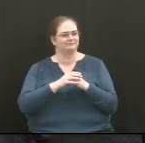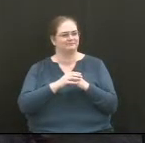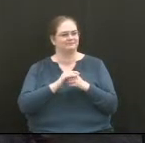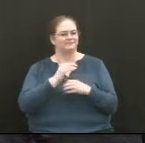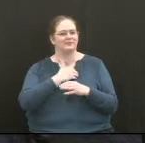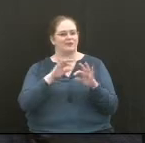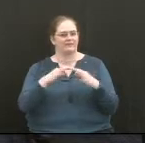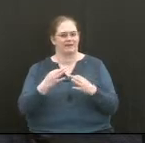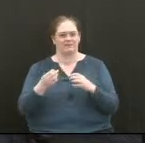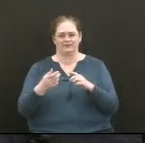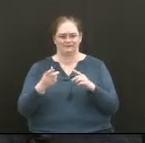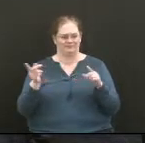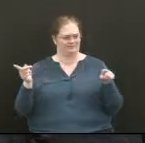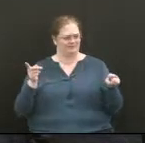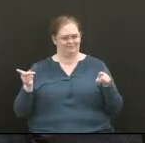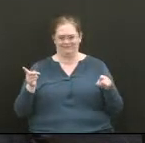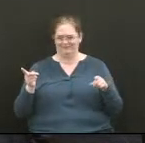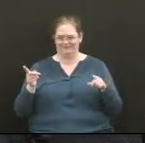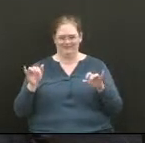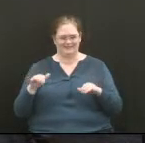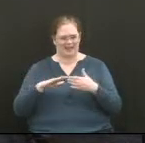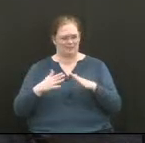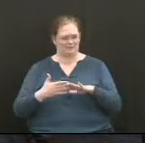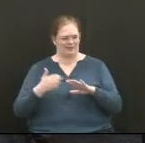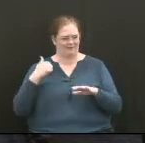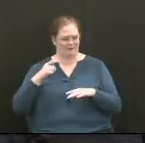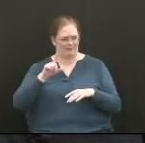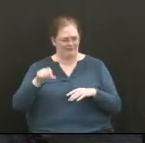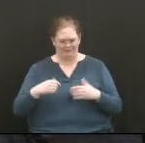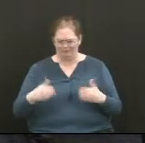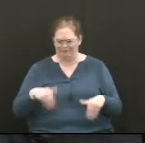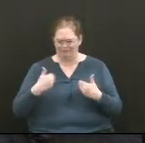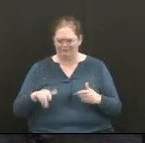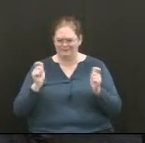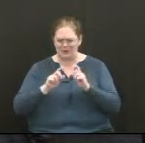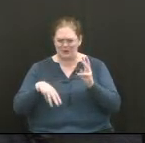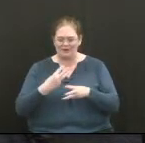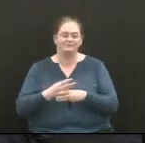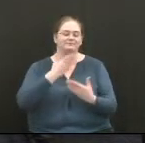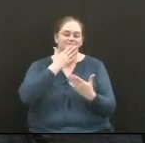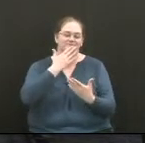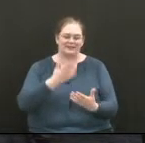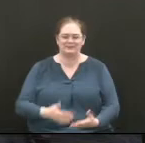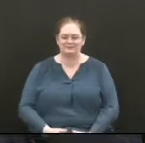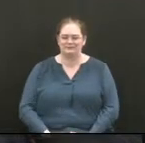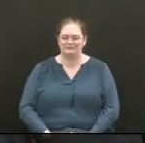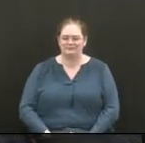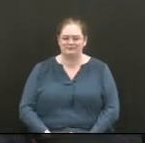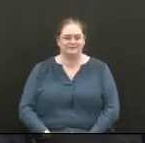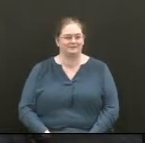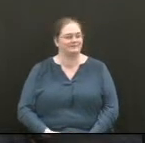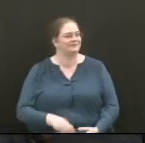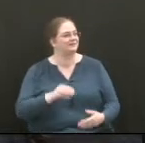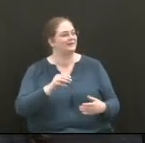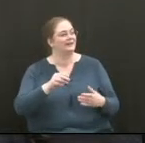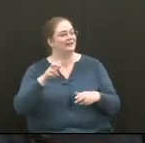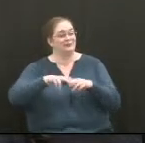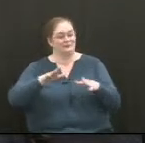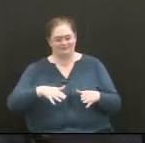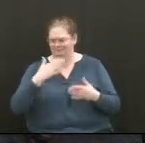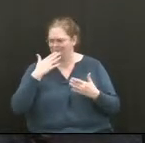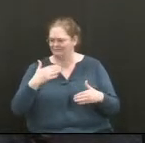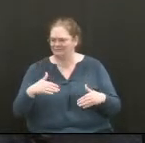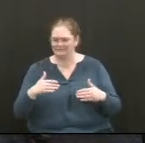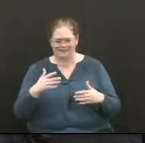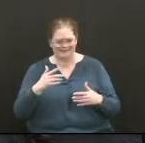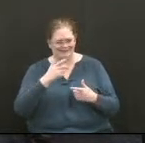our family came from the same town over in Ali, believe that or not. What a small world. Yeah. So thank you, Madam Chairman. That's thank great. You. No, it's a wonderful story, too. Something